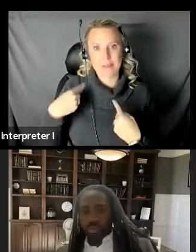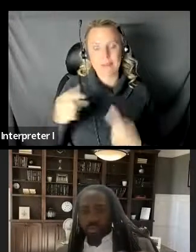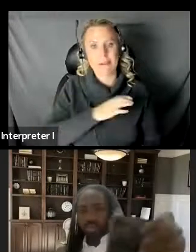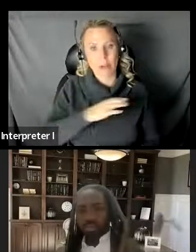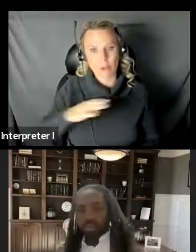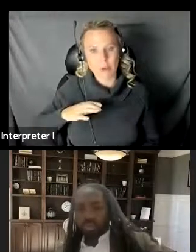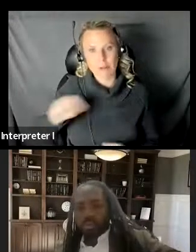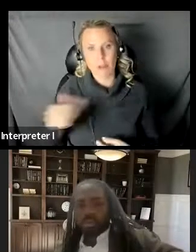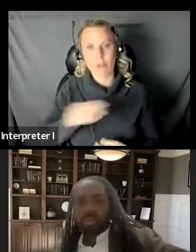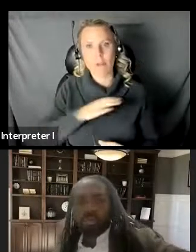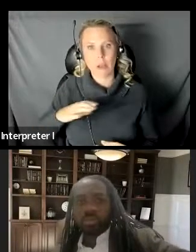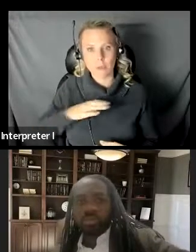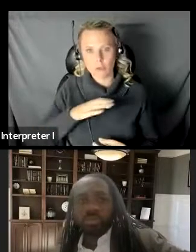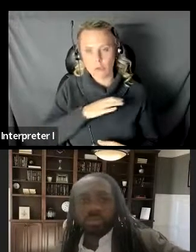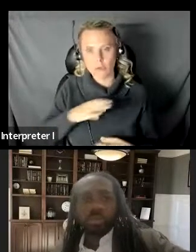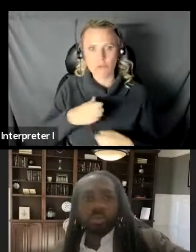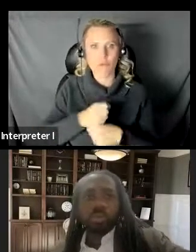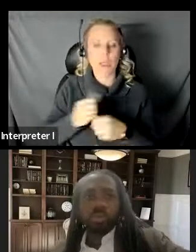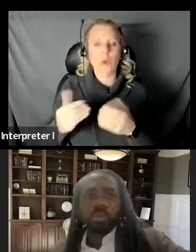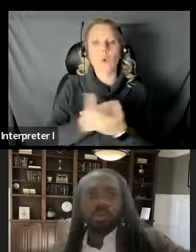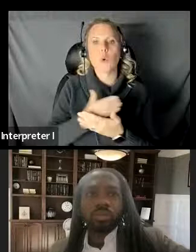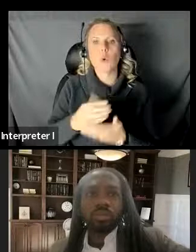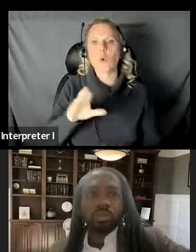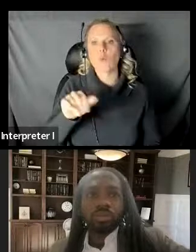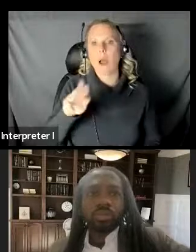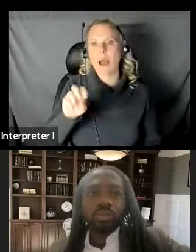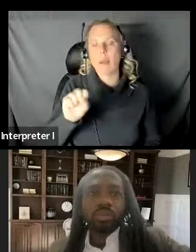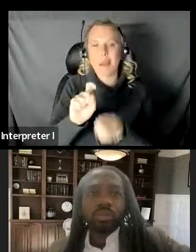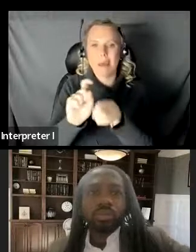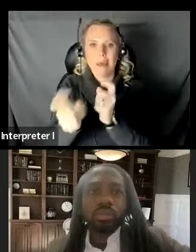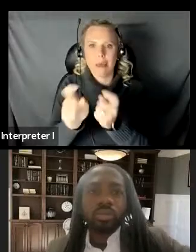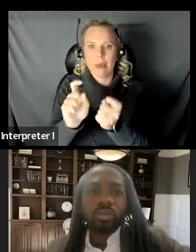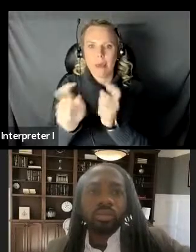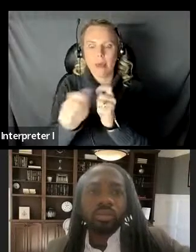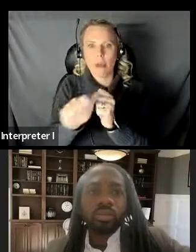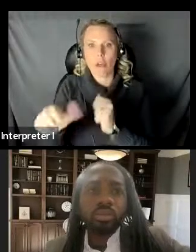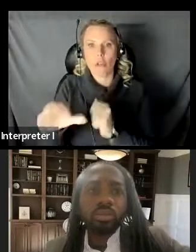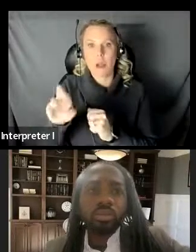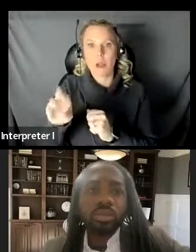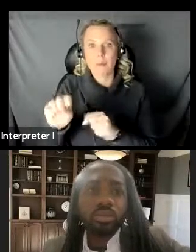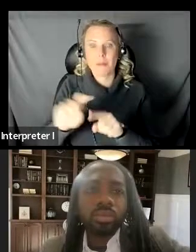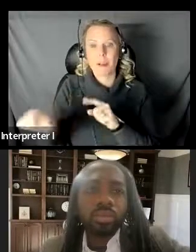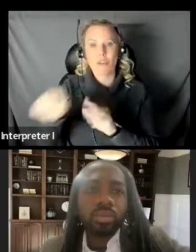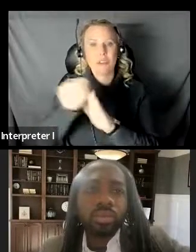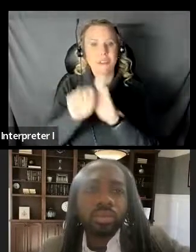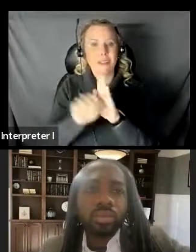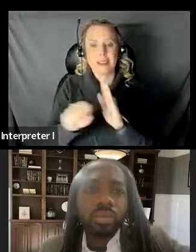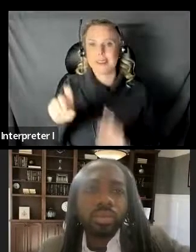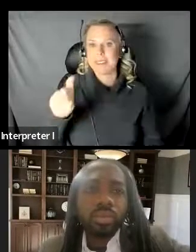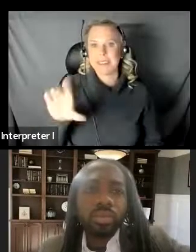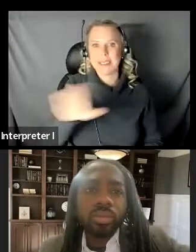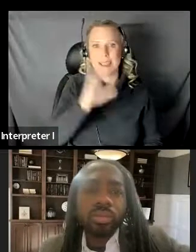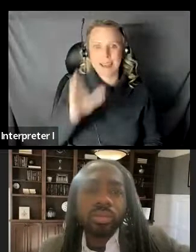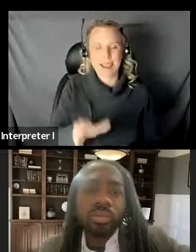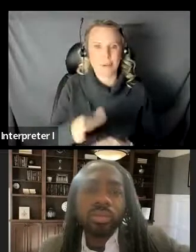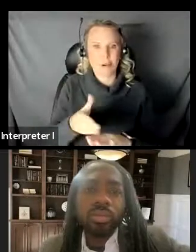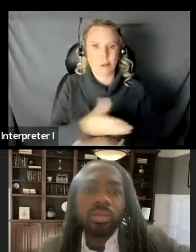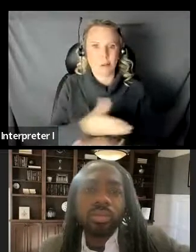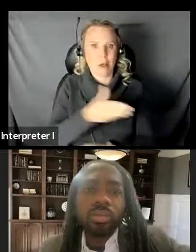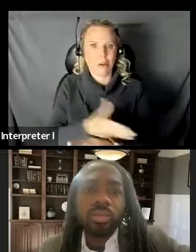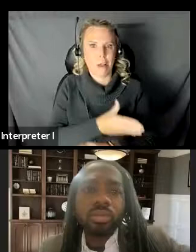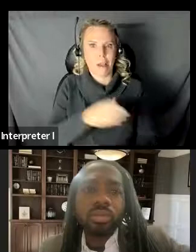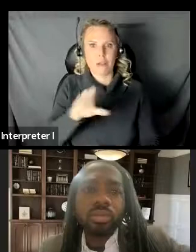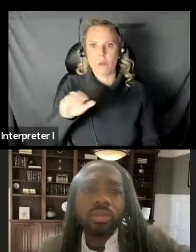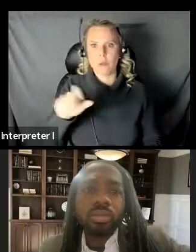different councils have created new crimes and tinkered with existing ones. But unlike many other states, the district has never comprehensively modernized its criminal